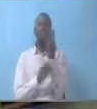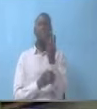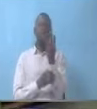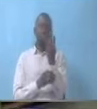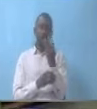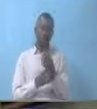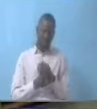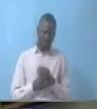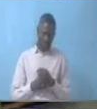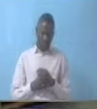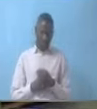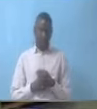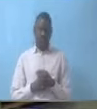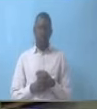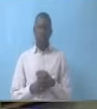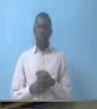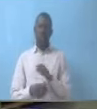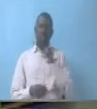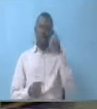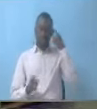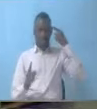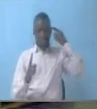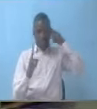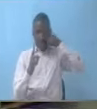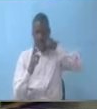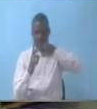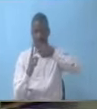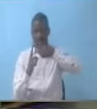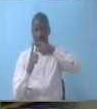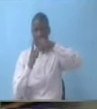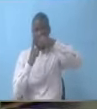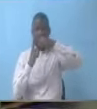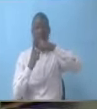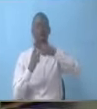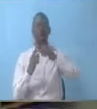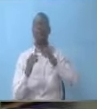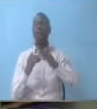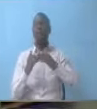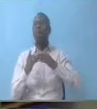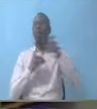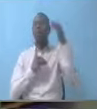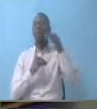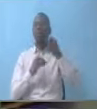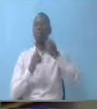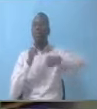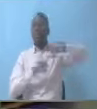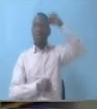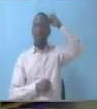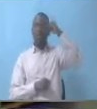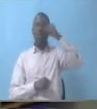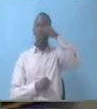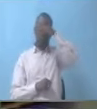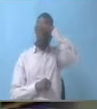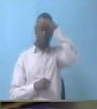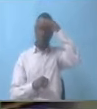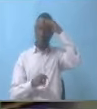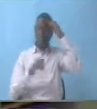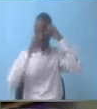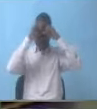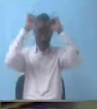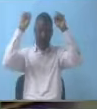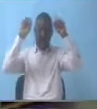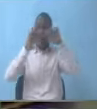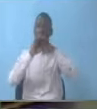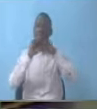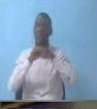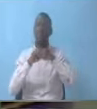1994, and it targeted basically most senior officers in police,